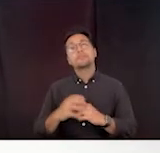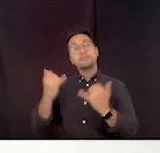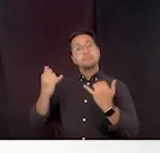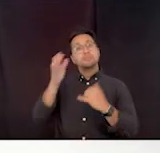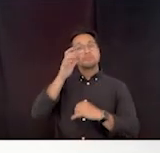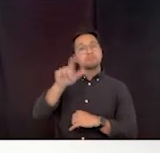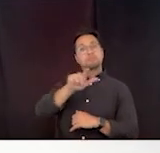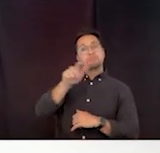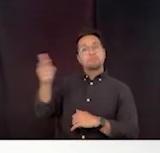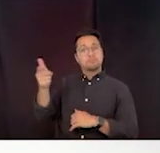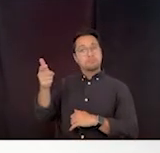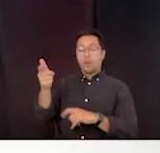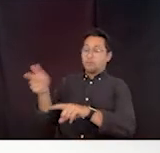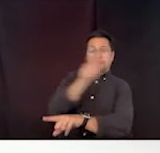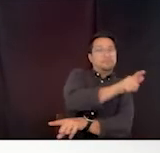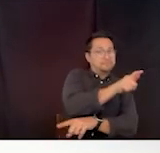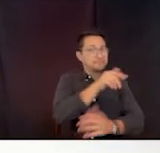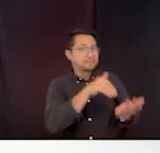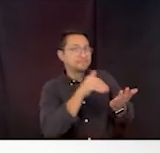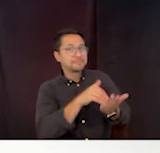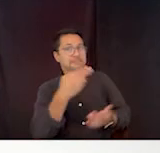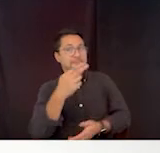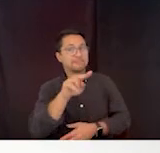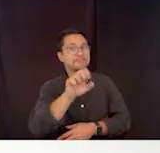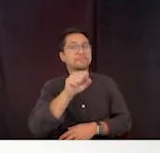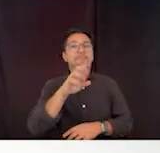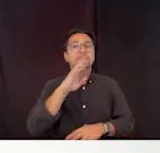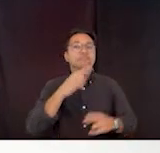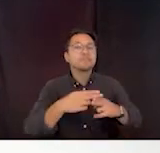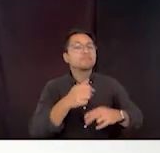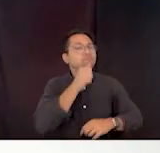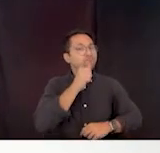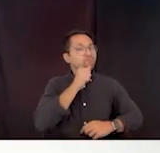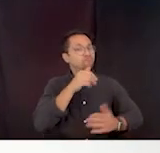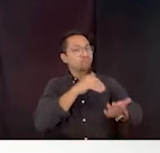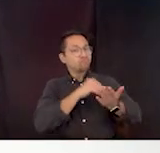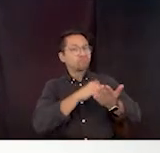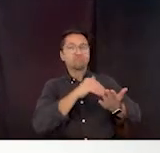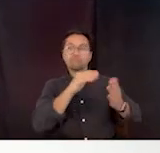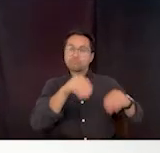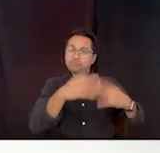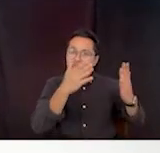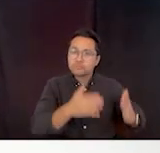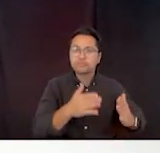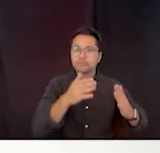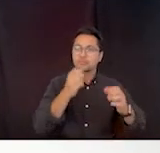pass the mic back to Dr. Hans to talk about how those private providers can continue to support you through school.